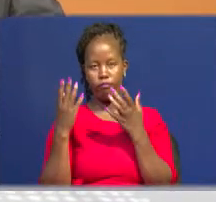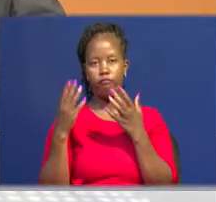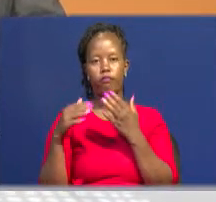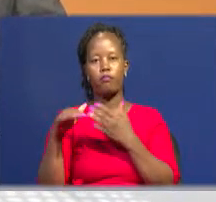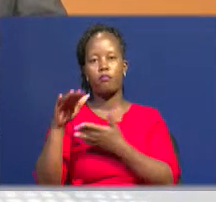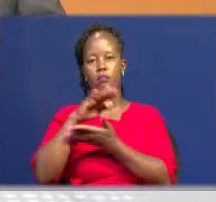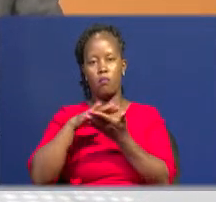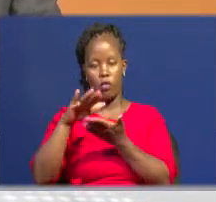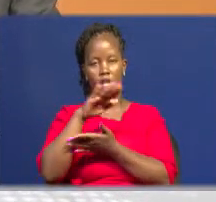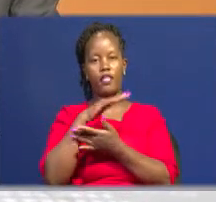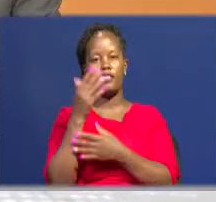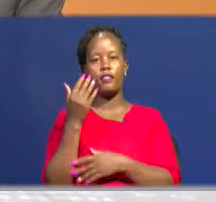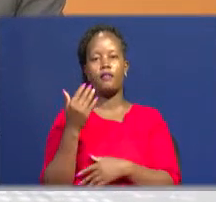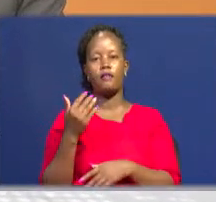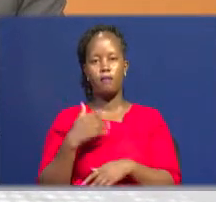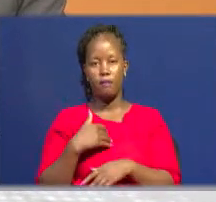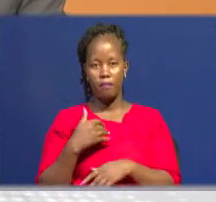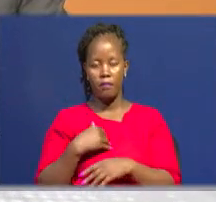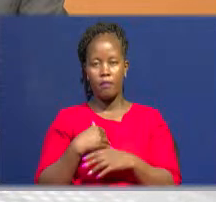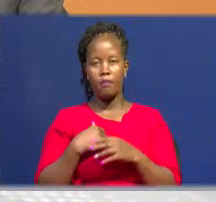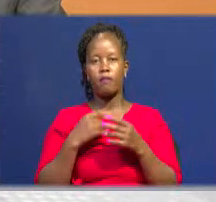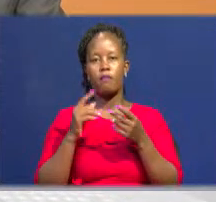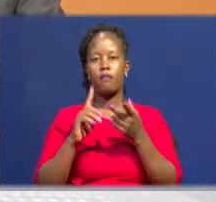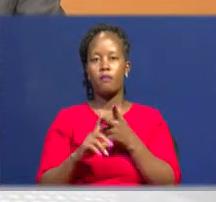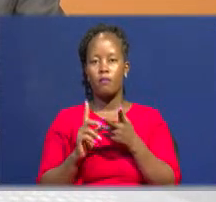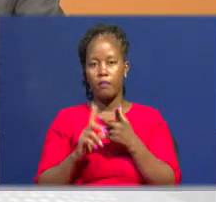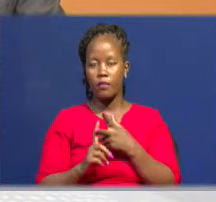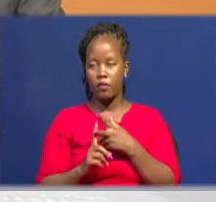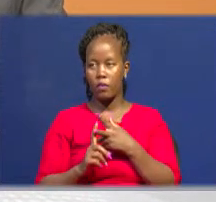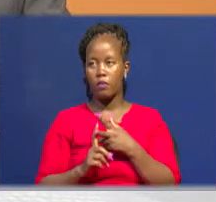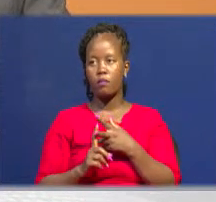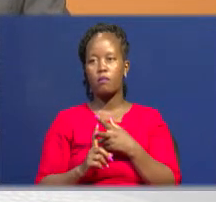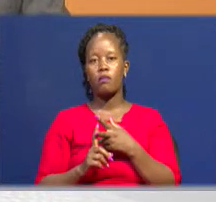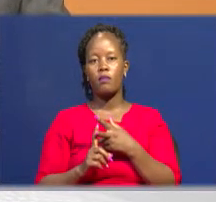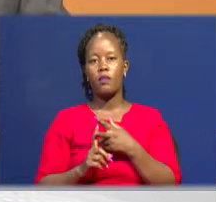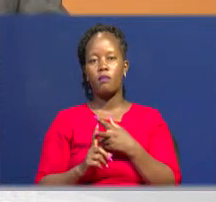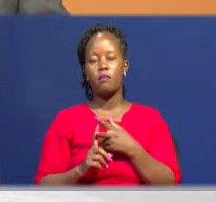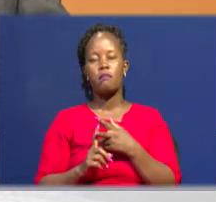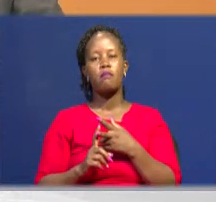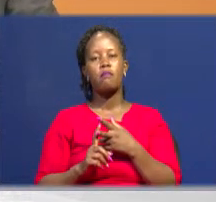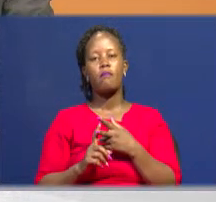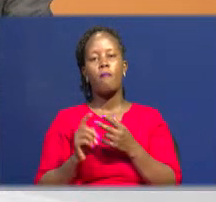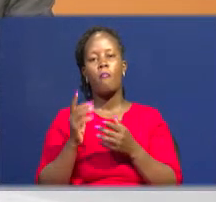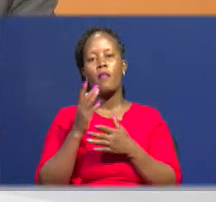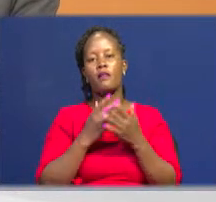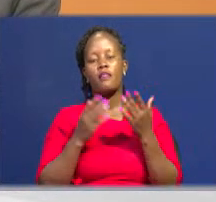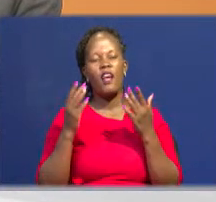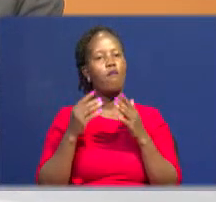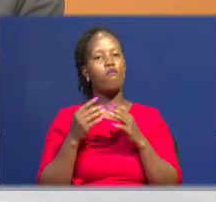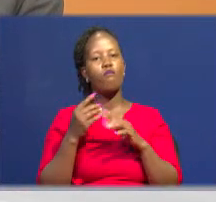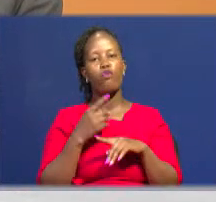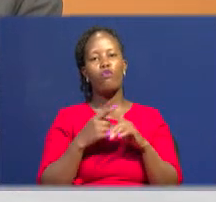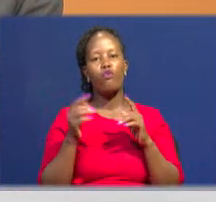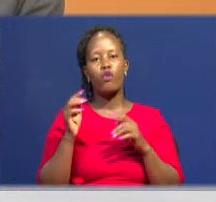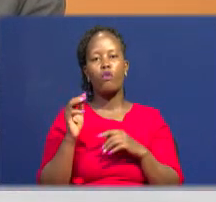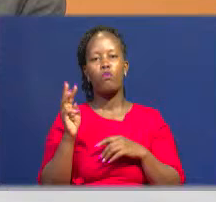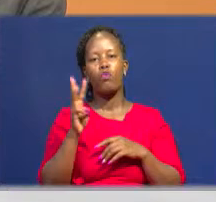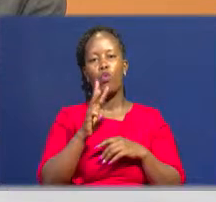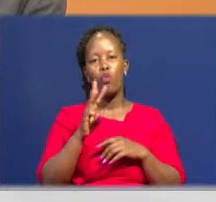distribution of these sports and the participants and what to look out for from Western Region.